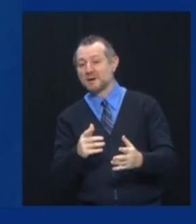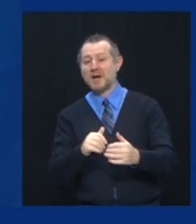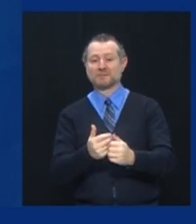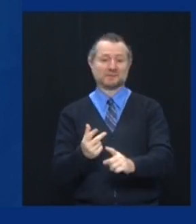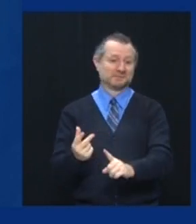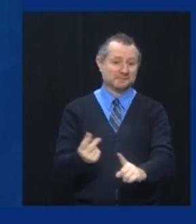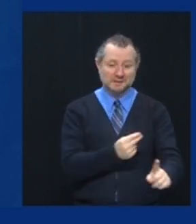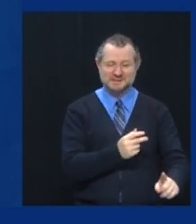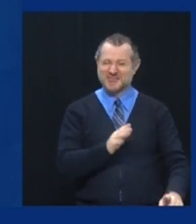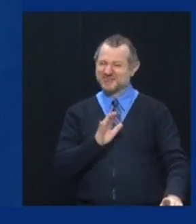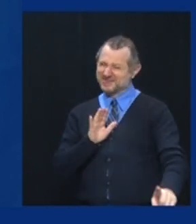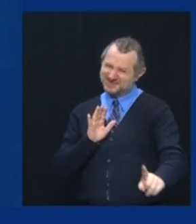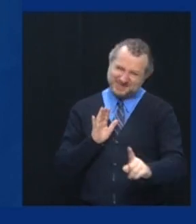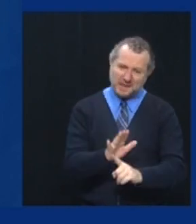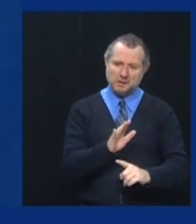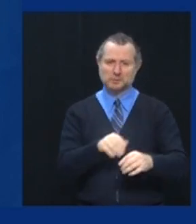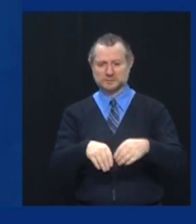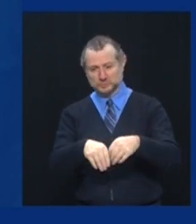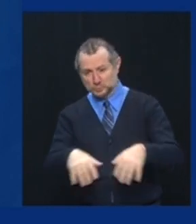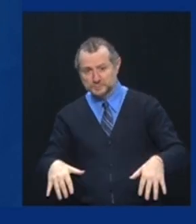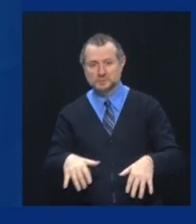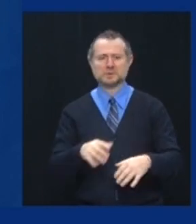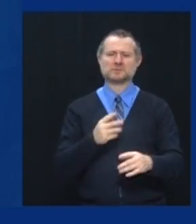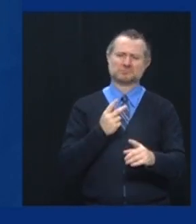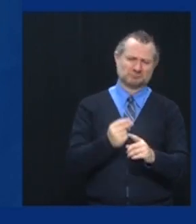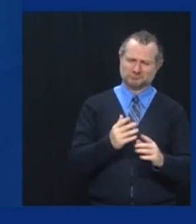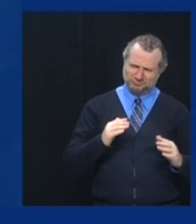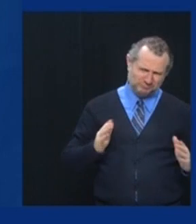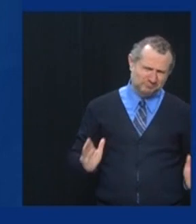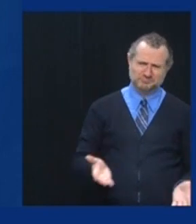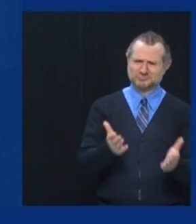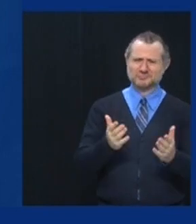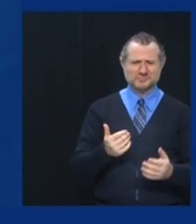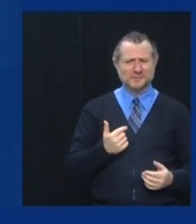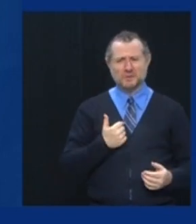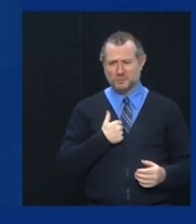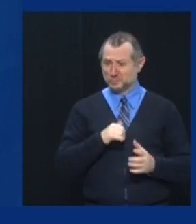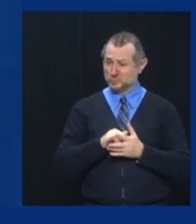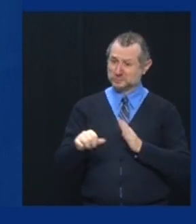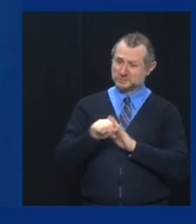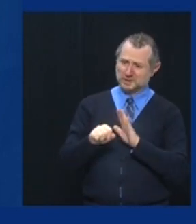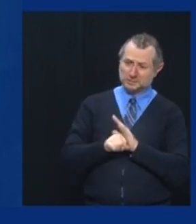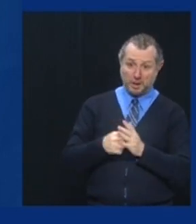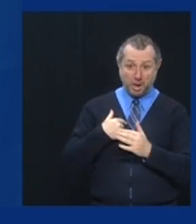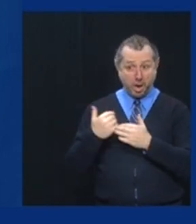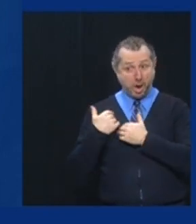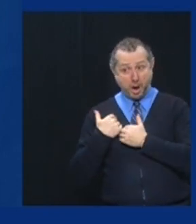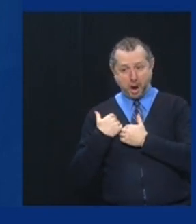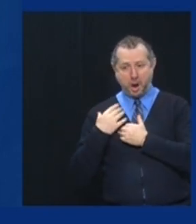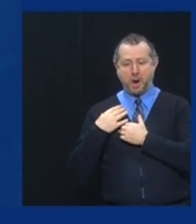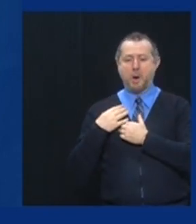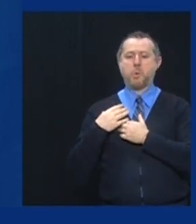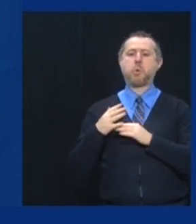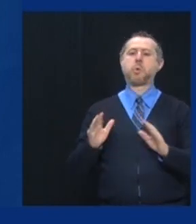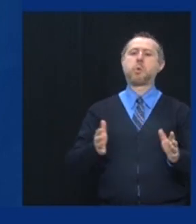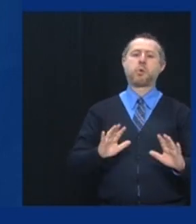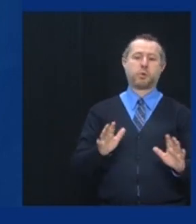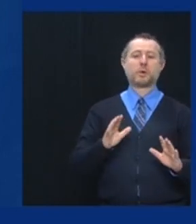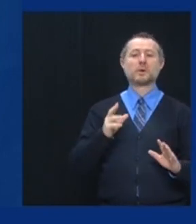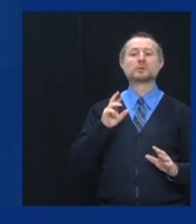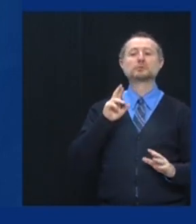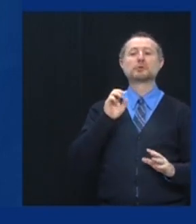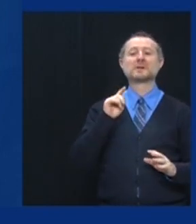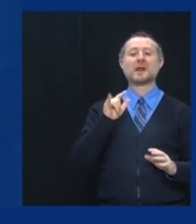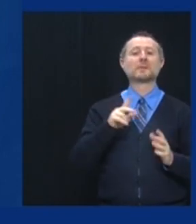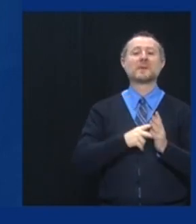own vaccines, that removes a burden from the retail system, if